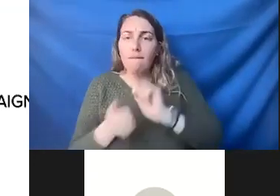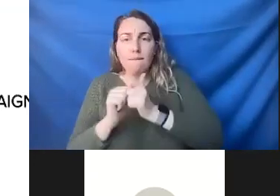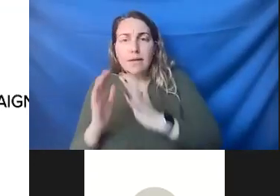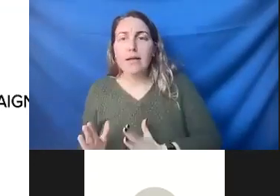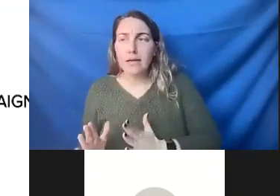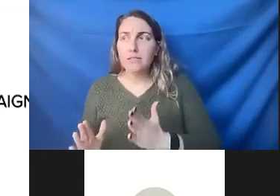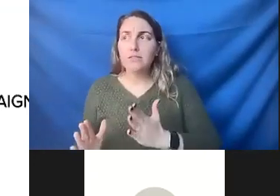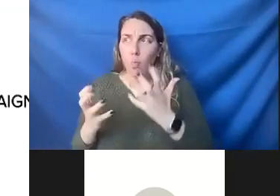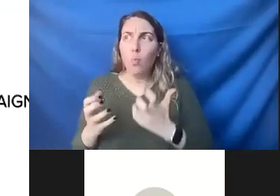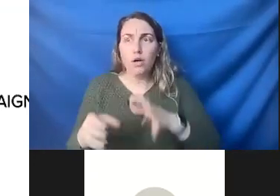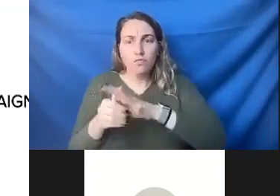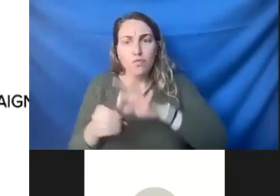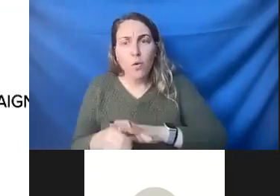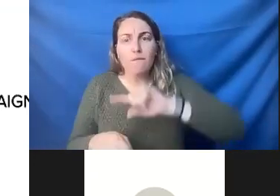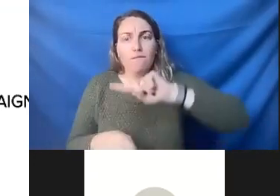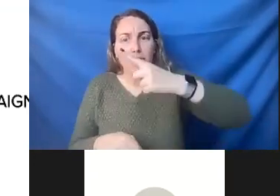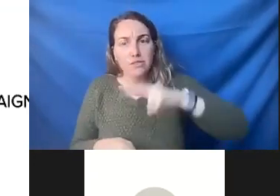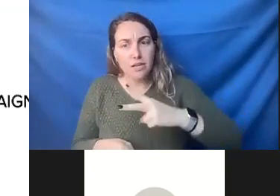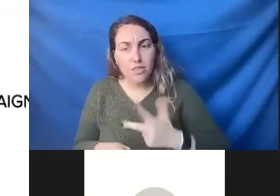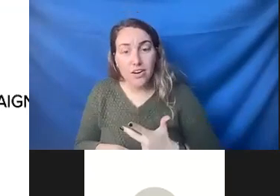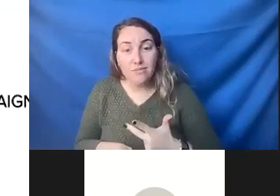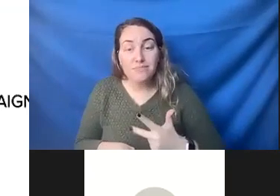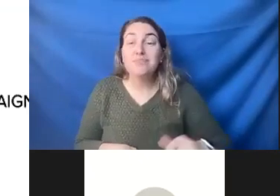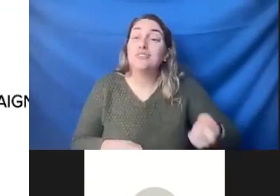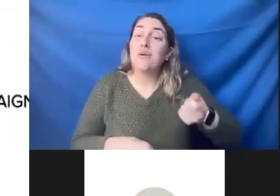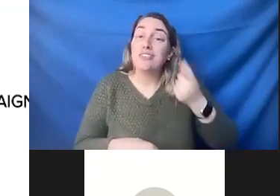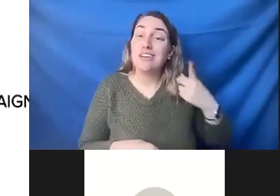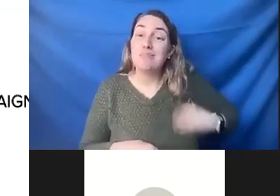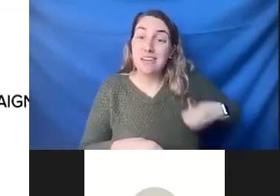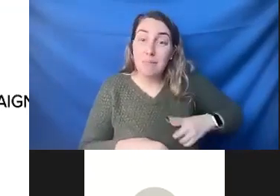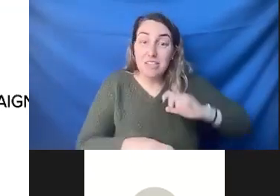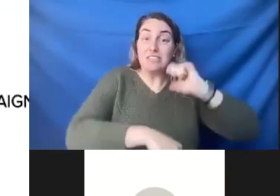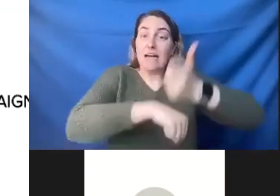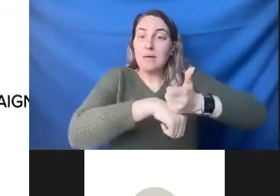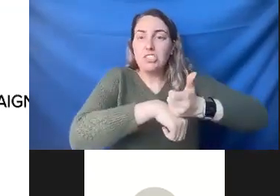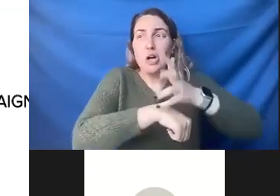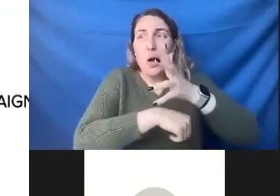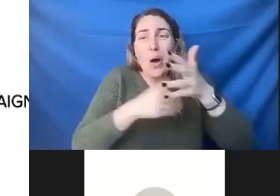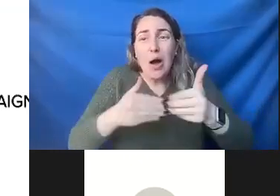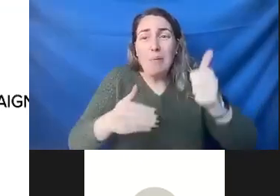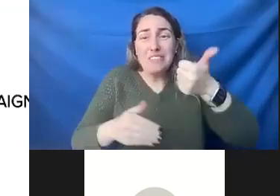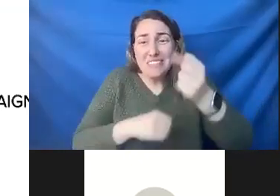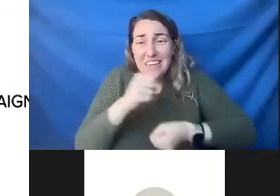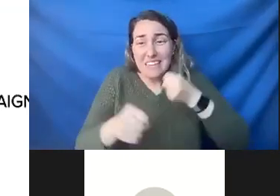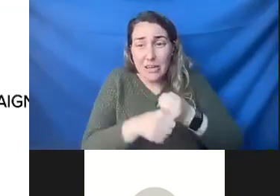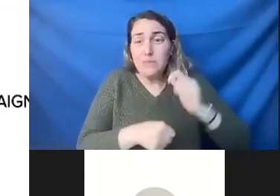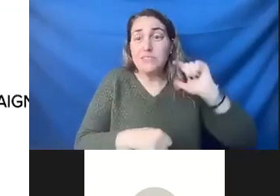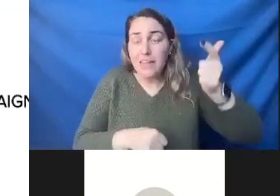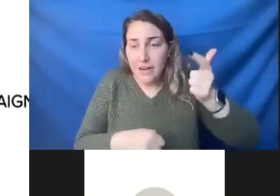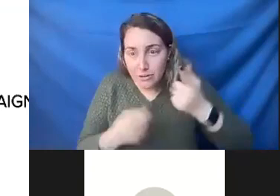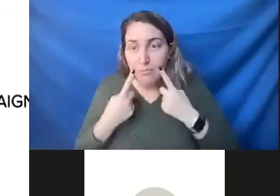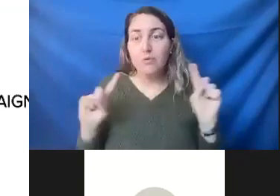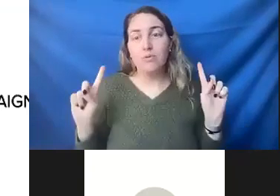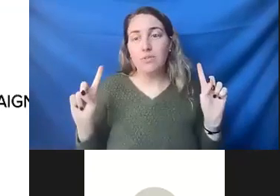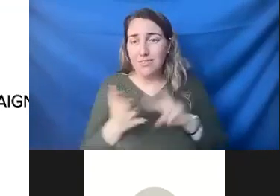was almost a decade after they first implemented ranked choice voting. So I don't expect at all that we will achieve